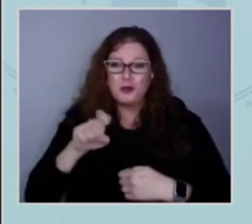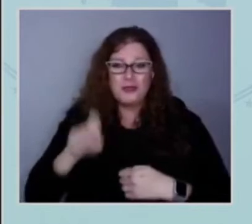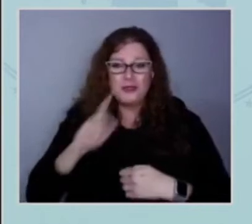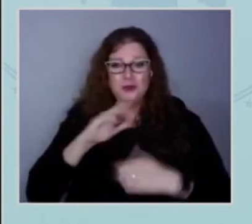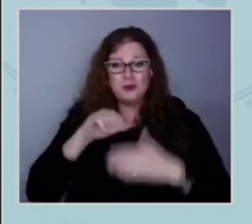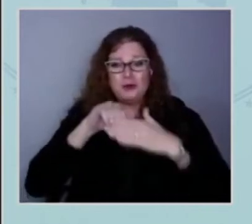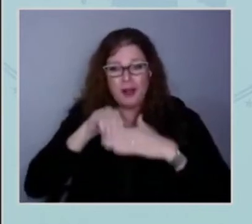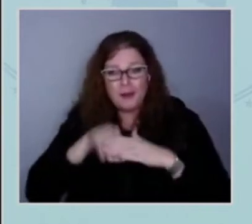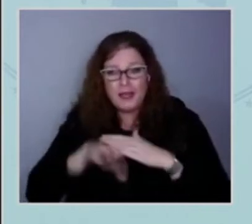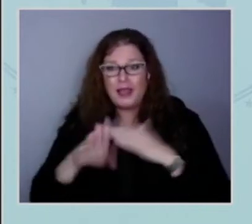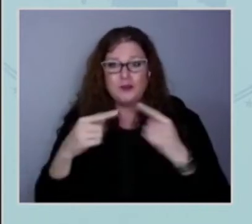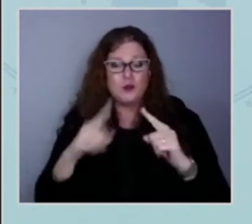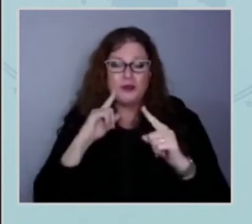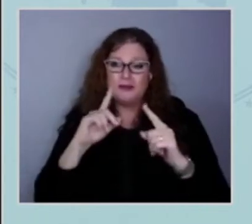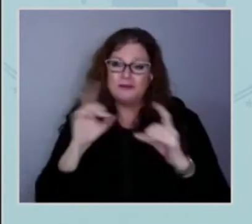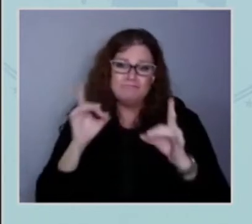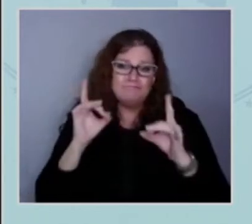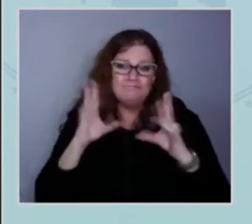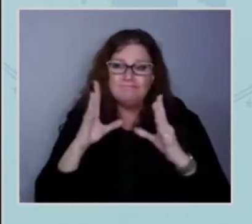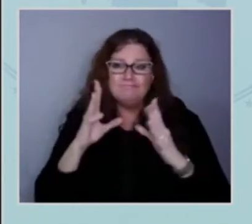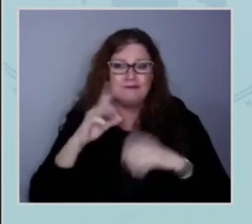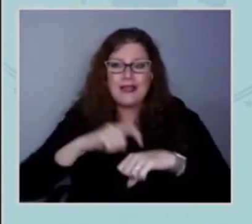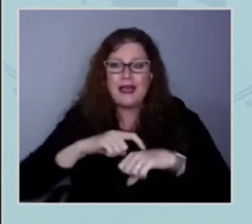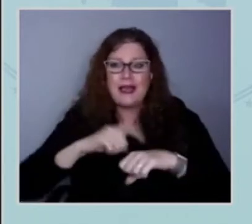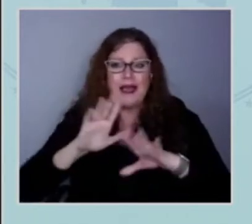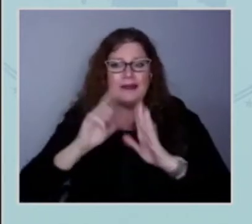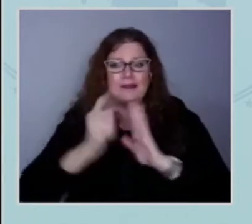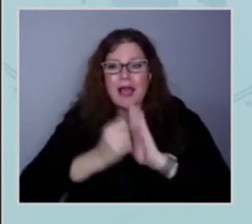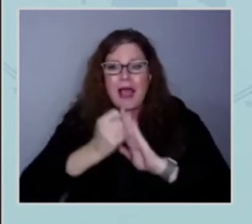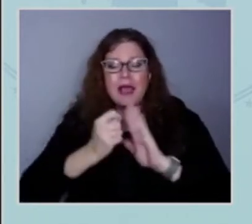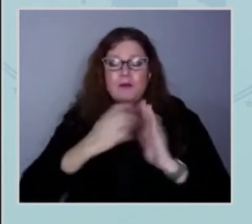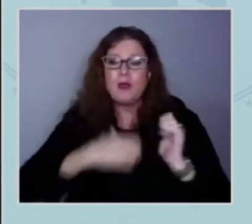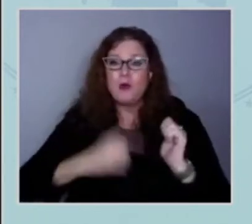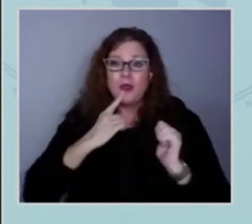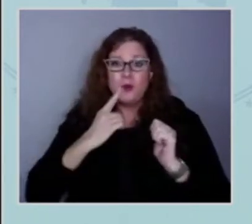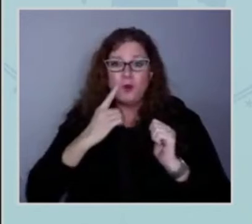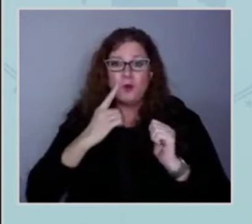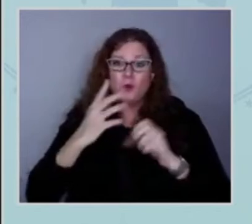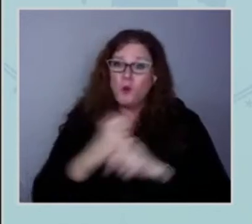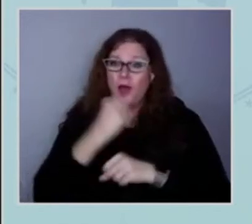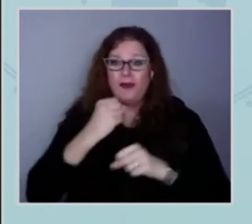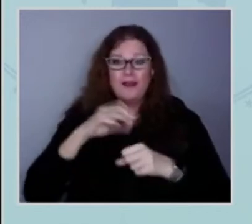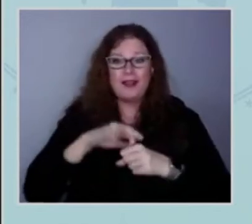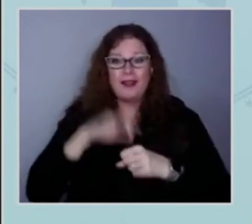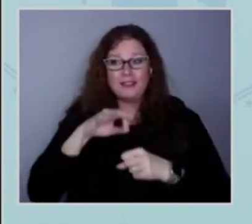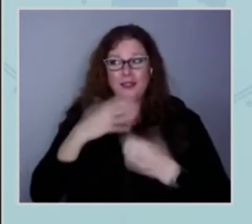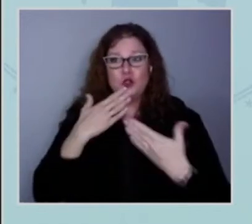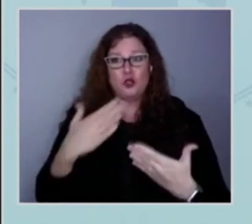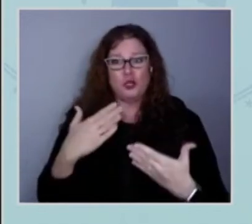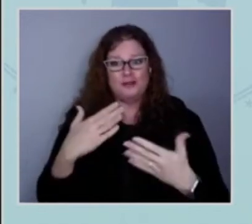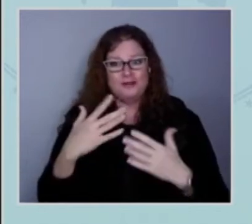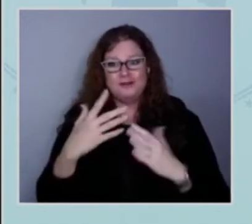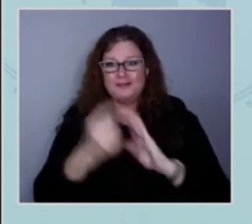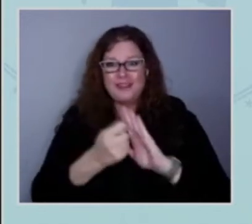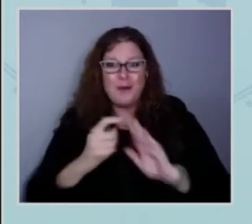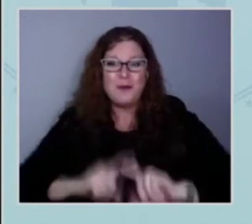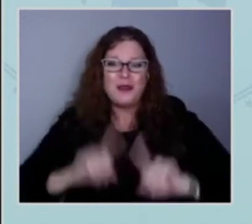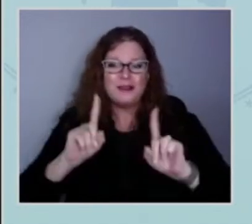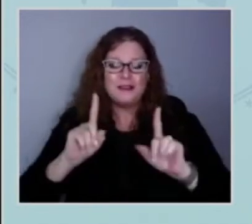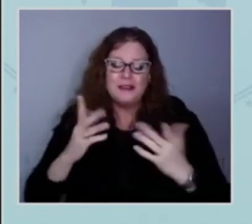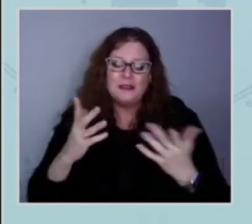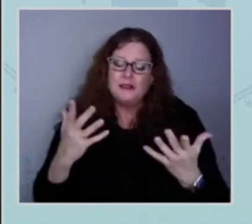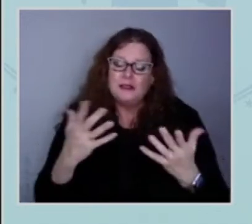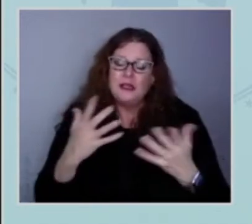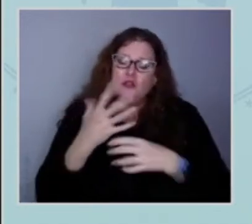something. President-elect, I'm so sorry that you had to come in during this time. I really wish you could just have won